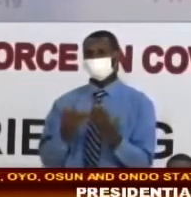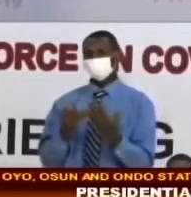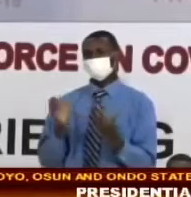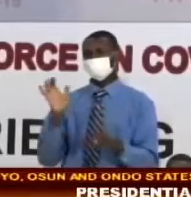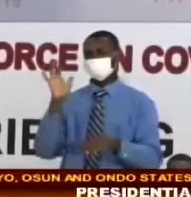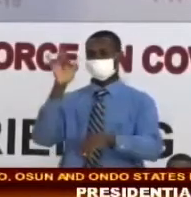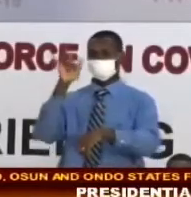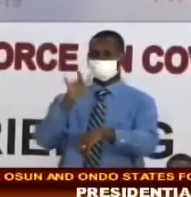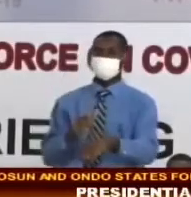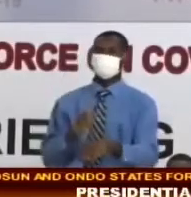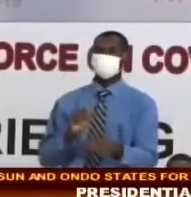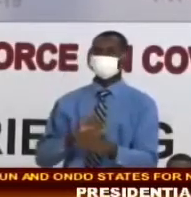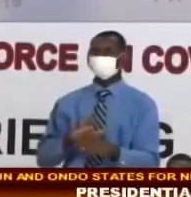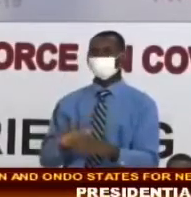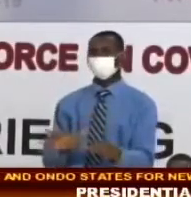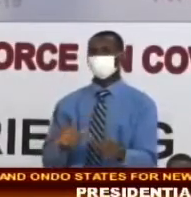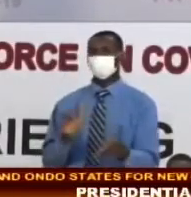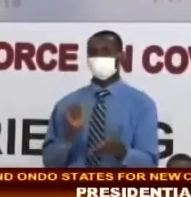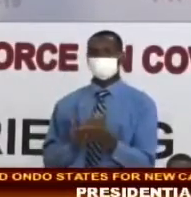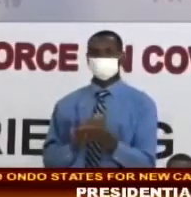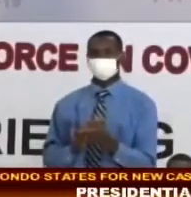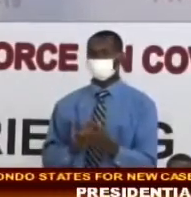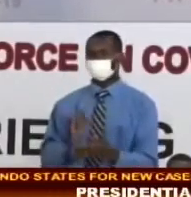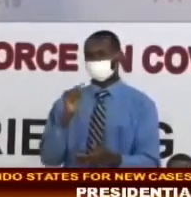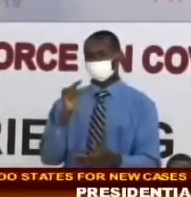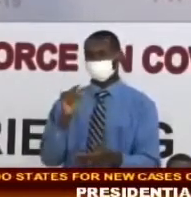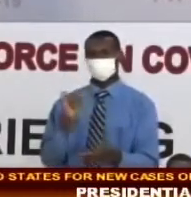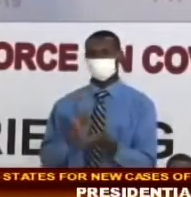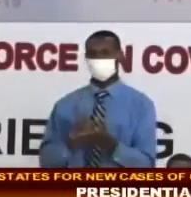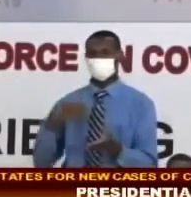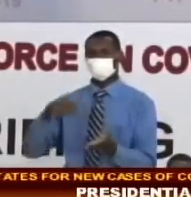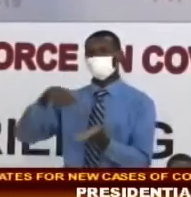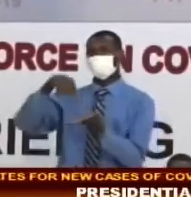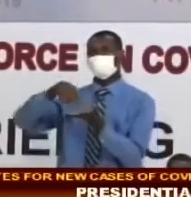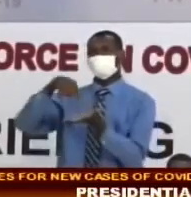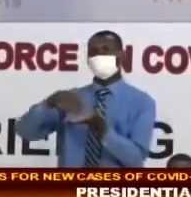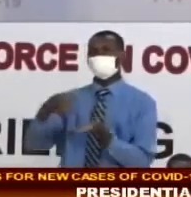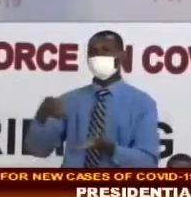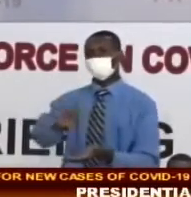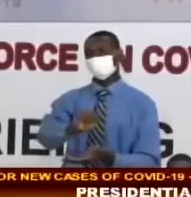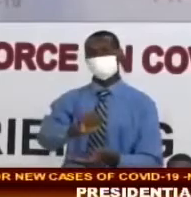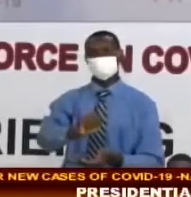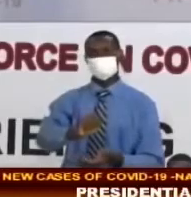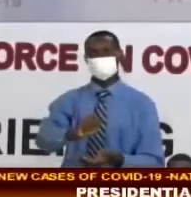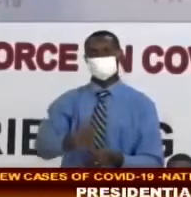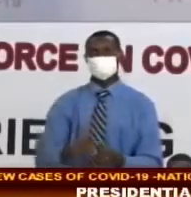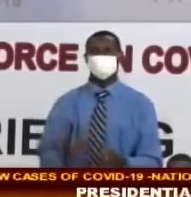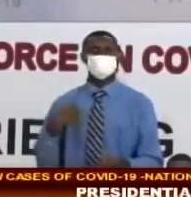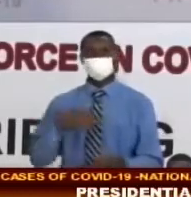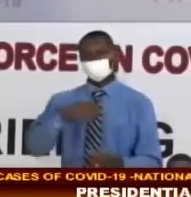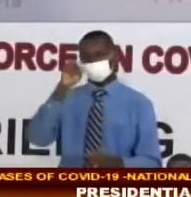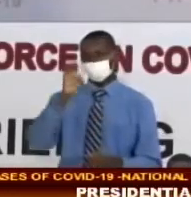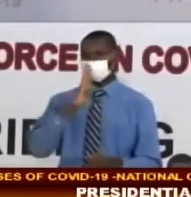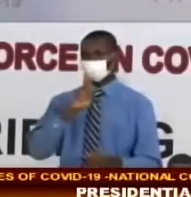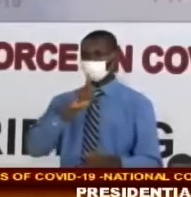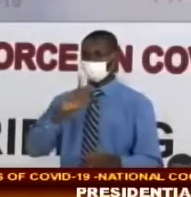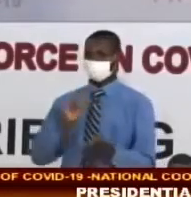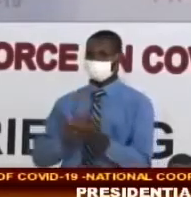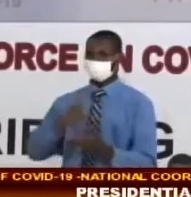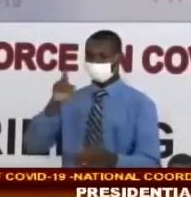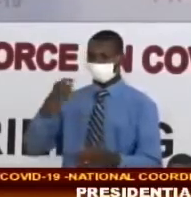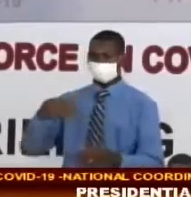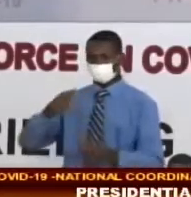but it's the minimum that we owe our health workers. We want to be sure that they are well